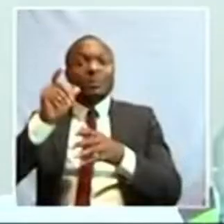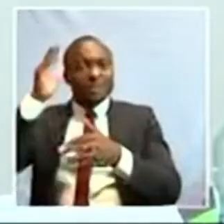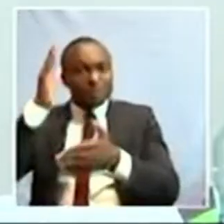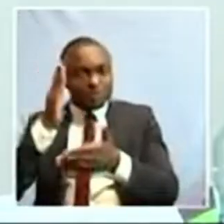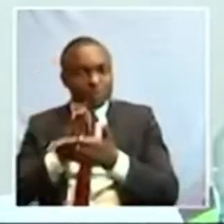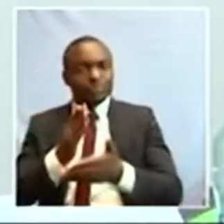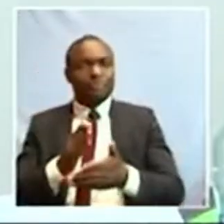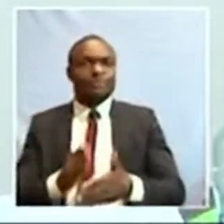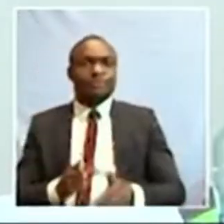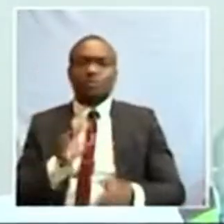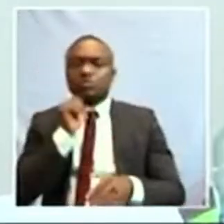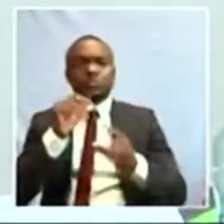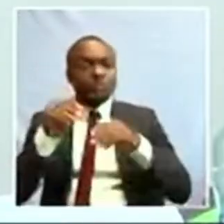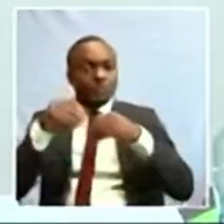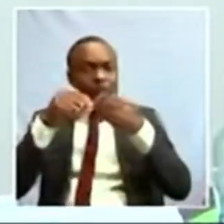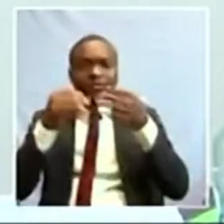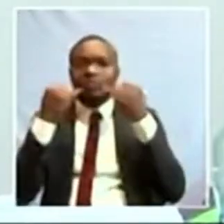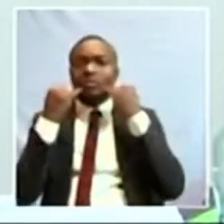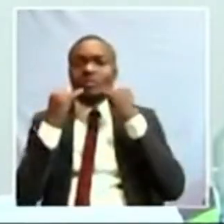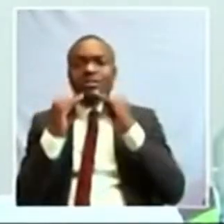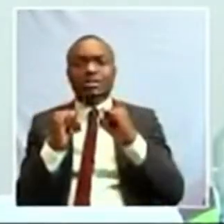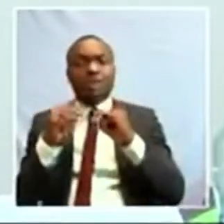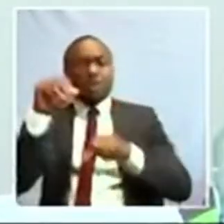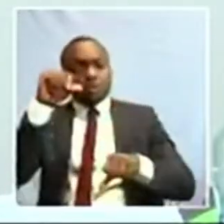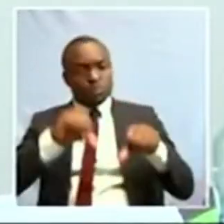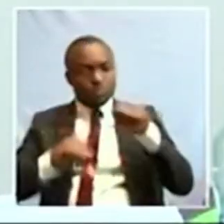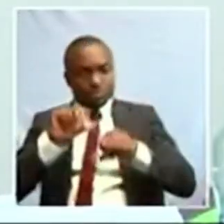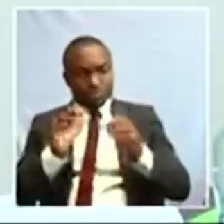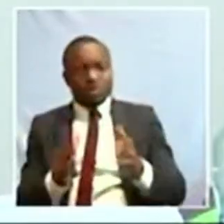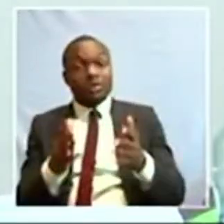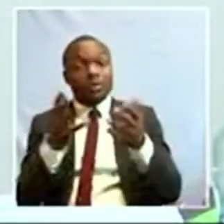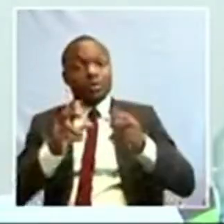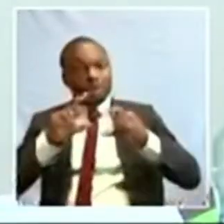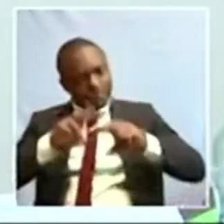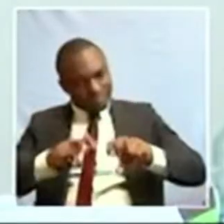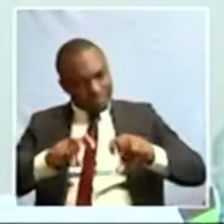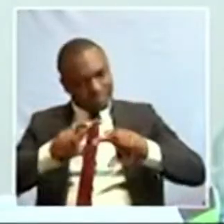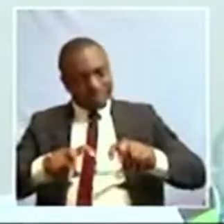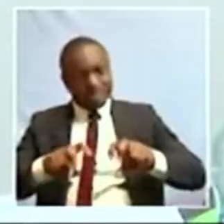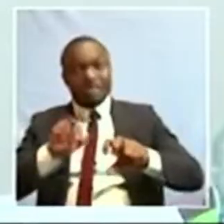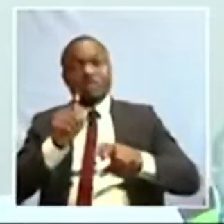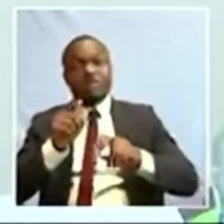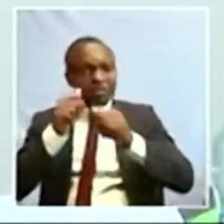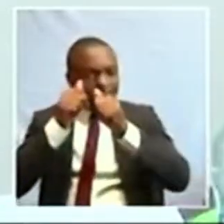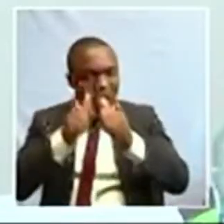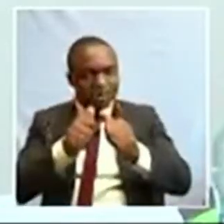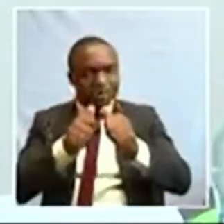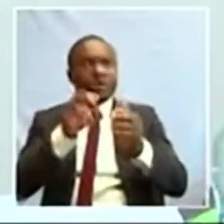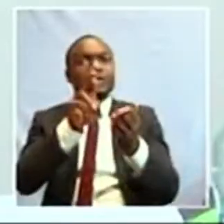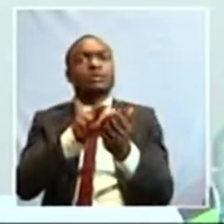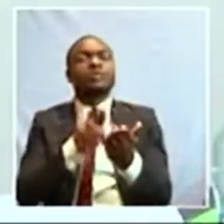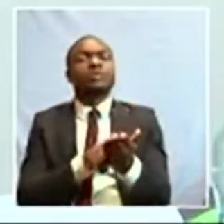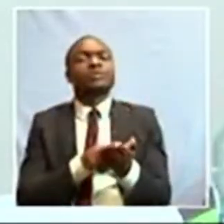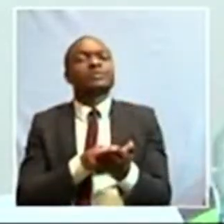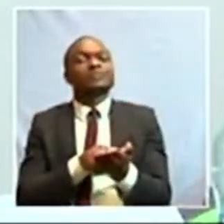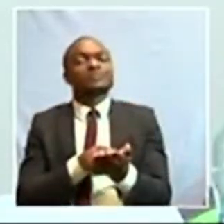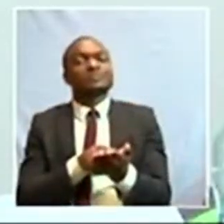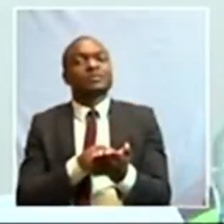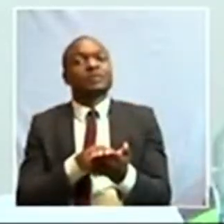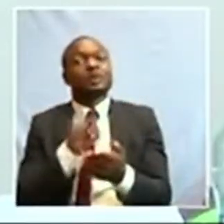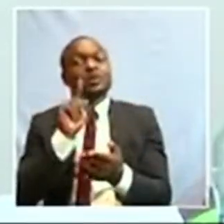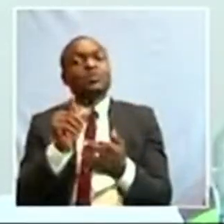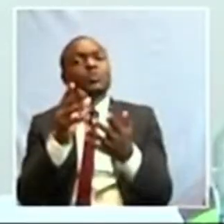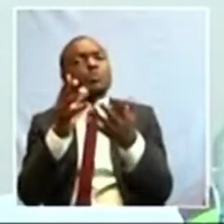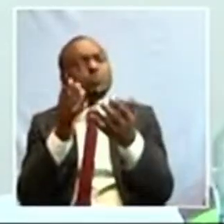want to provide information to the auditors who want to check that you are following the guidelines. You